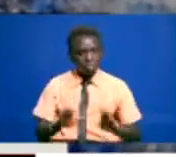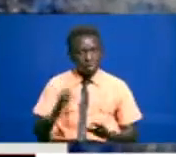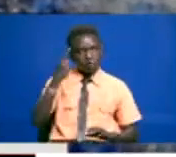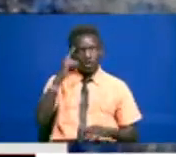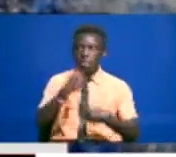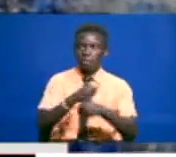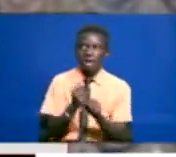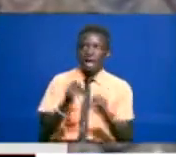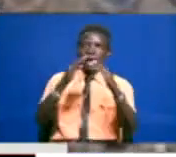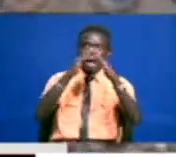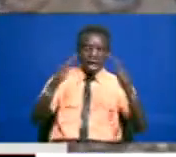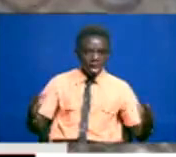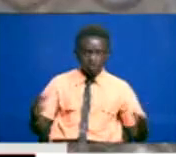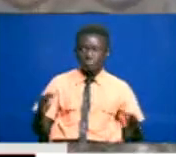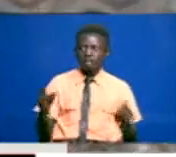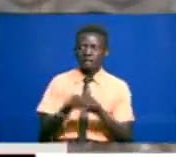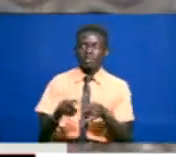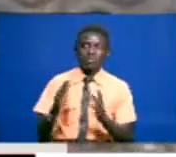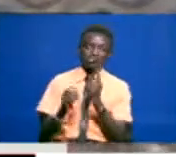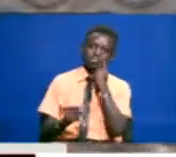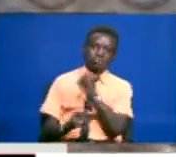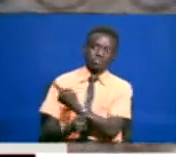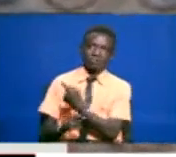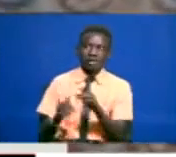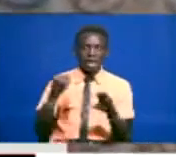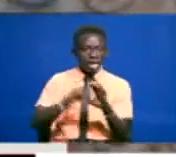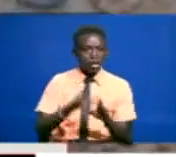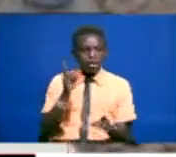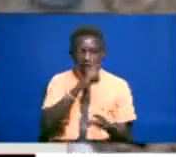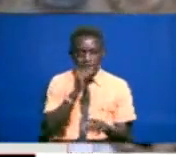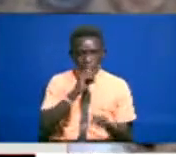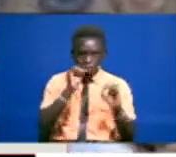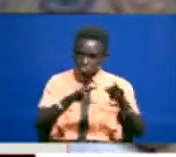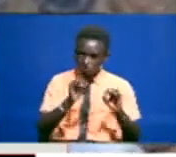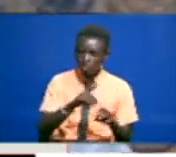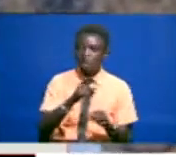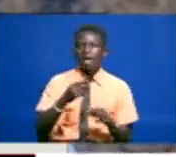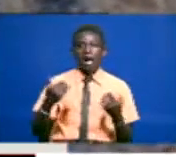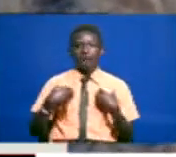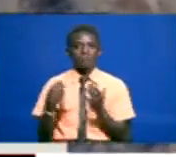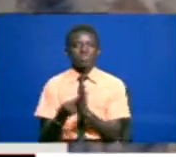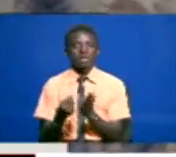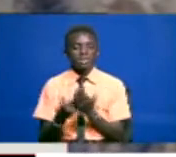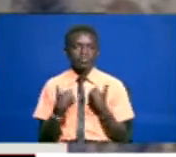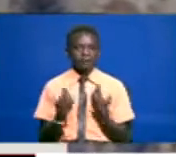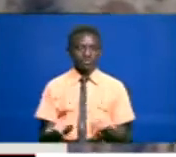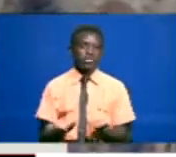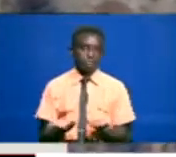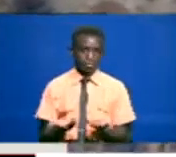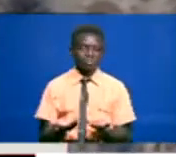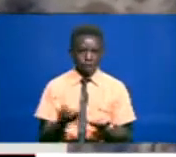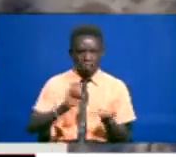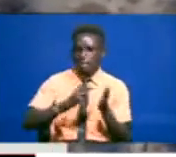house even in this way. In every trash, there is cash. Katika uchafu, kuna pesa. Kwa hivyo nategemea na